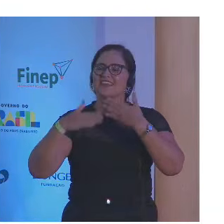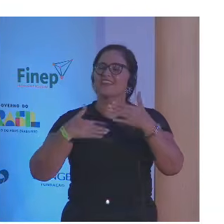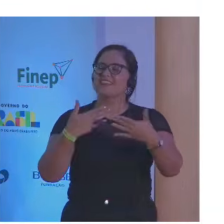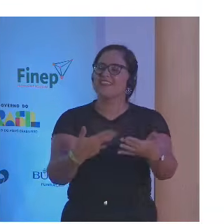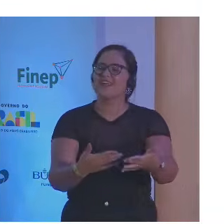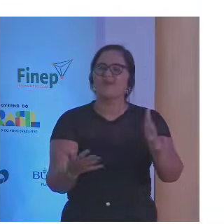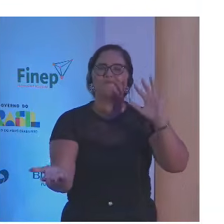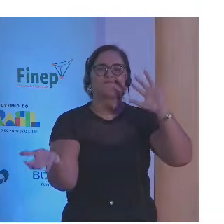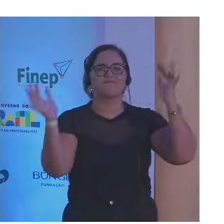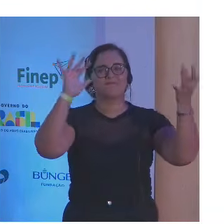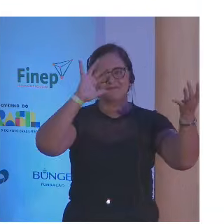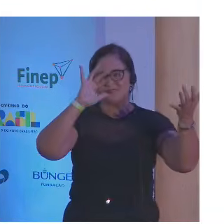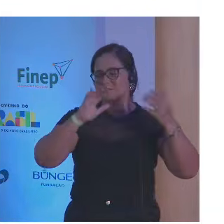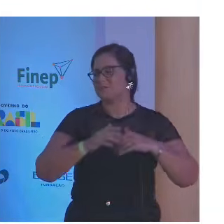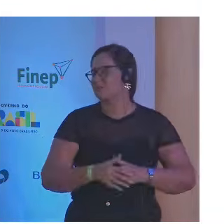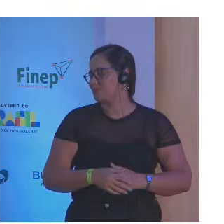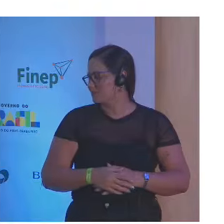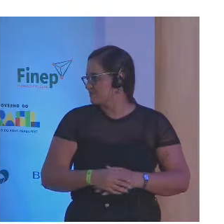most likely.